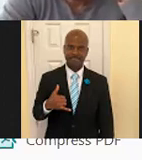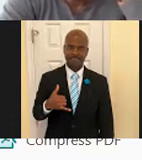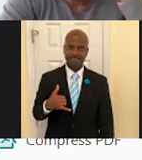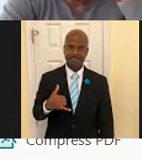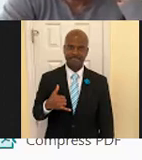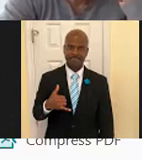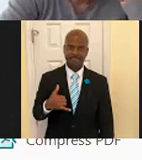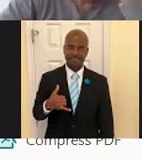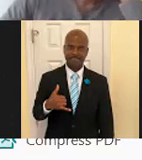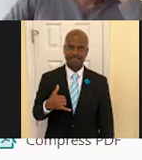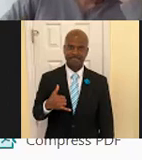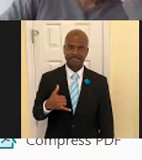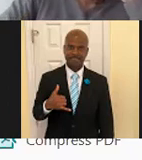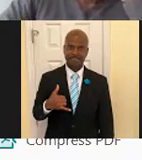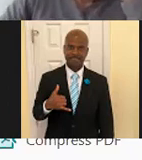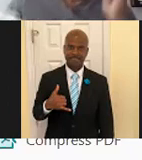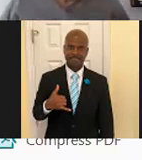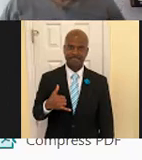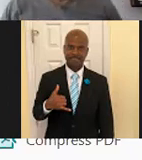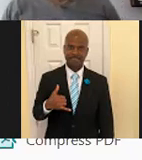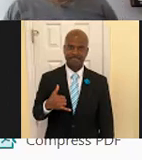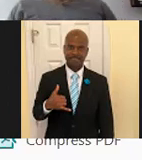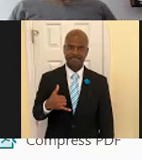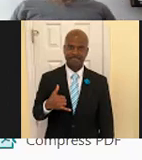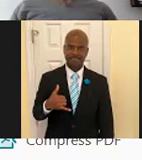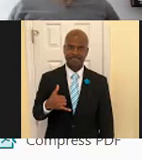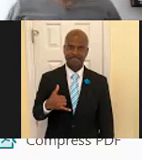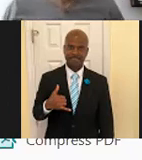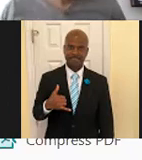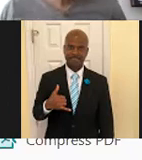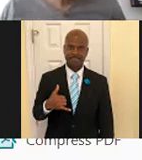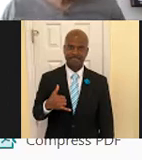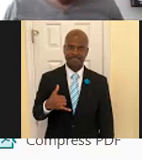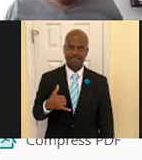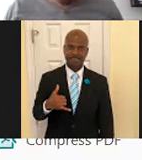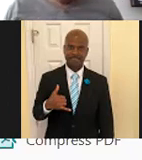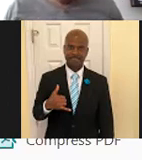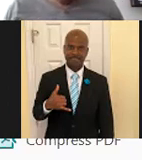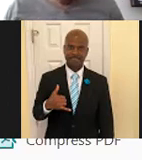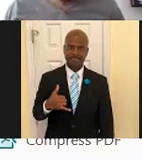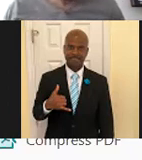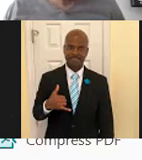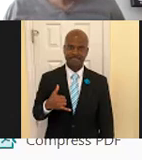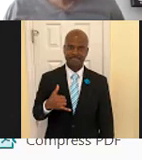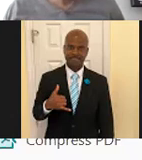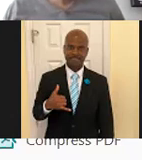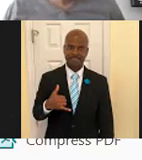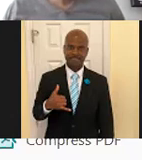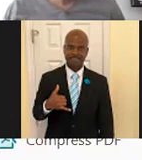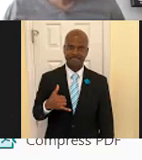your. So I'm gonna send them to your email. But what I'm going to do is that everyone, like Mr.